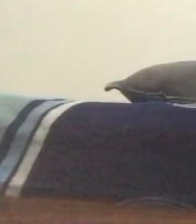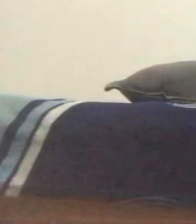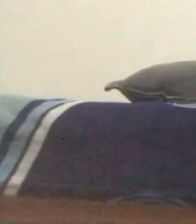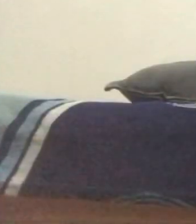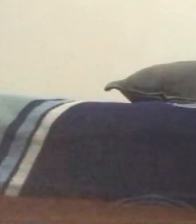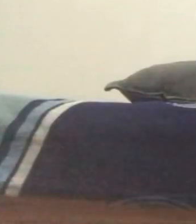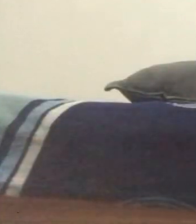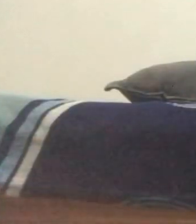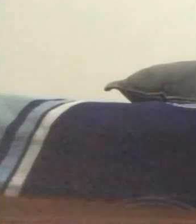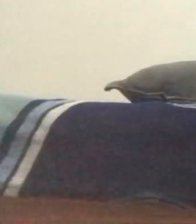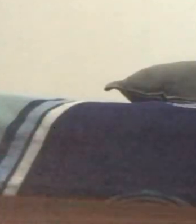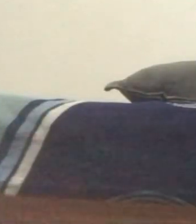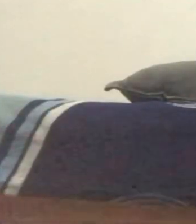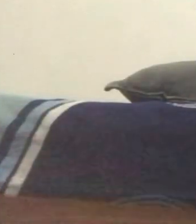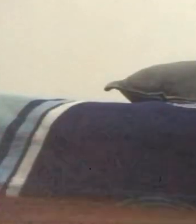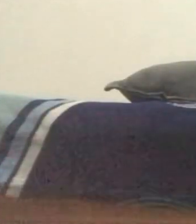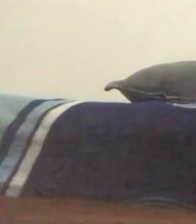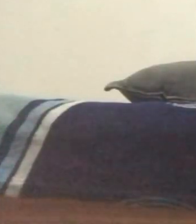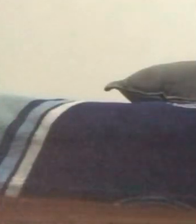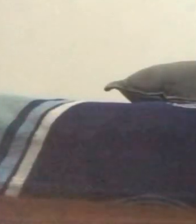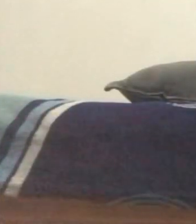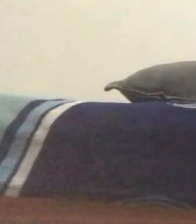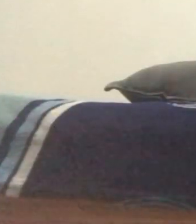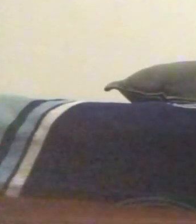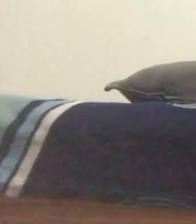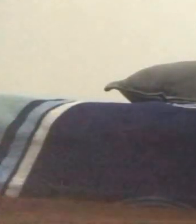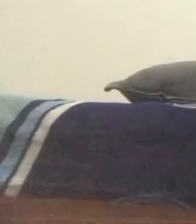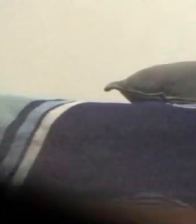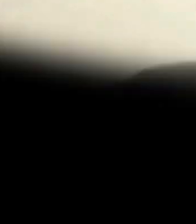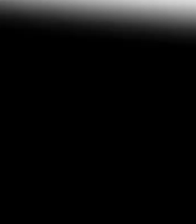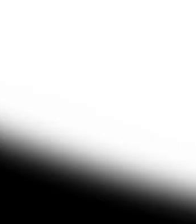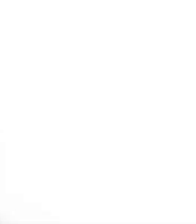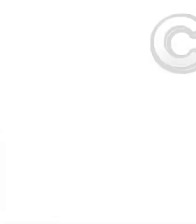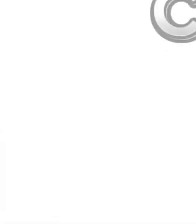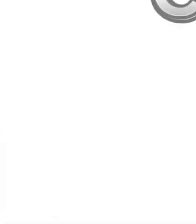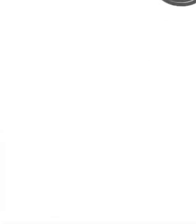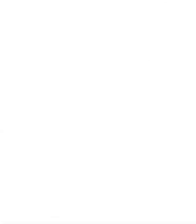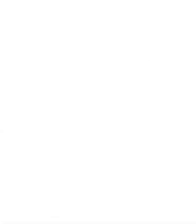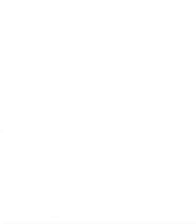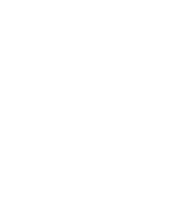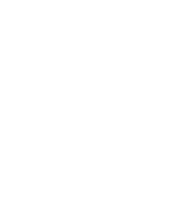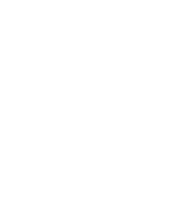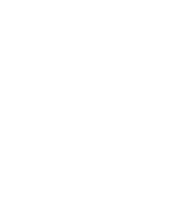leads to the idea that understanding stress is important.